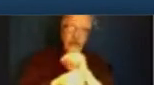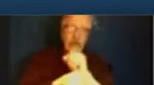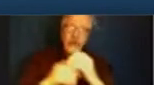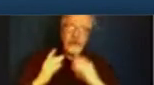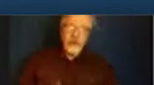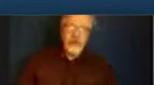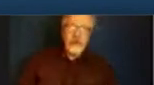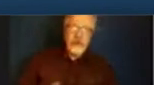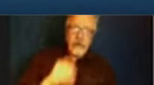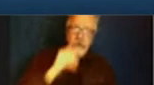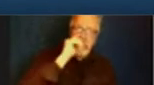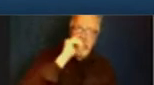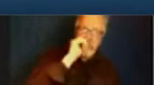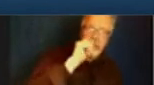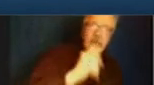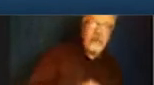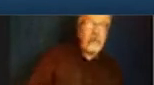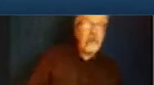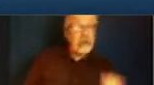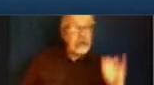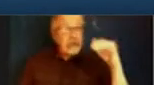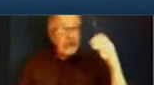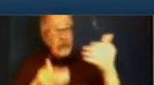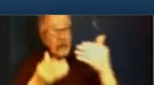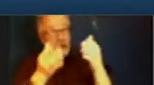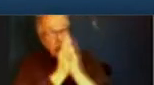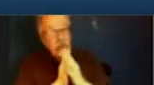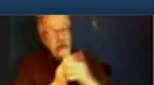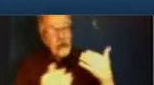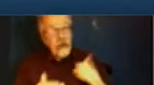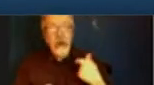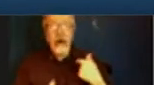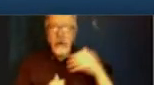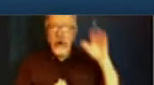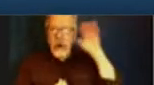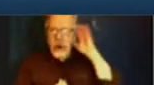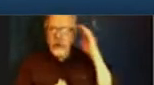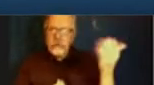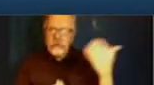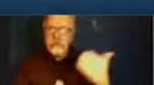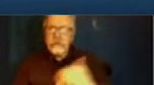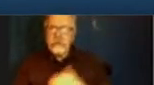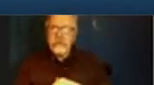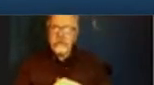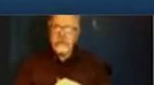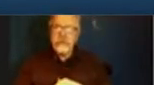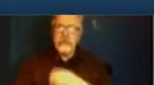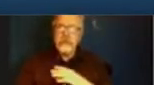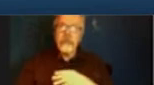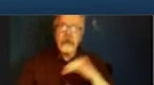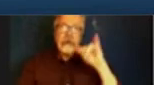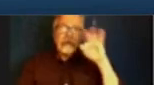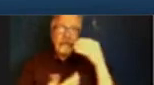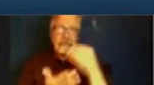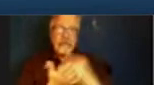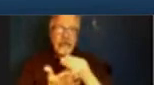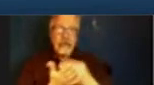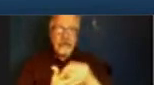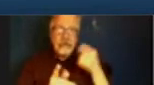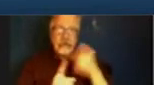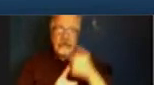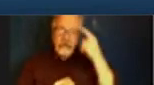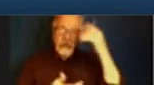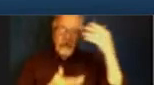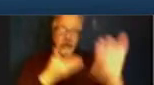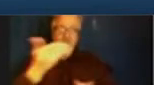request by them in that regard. If there's a financial aspect of this, of hiring more staff, I hope that they